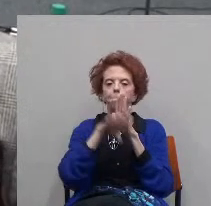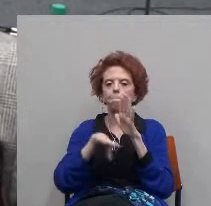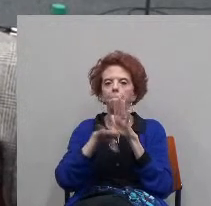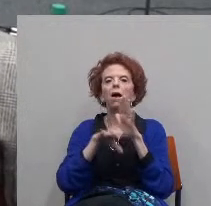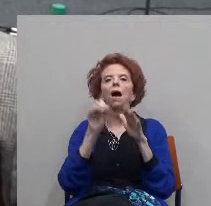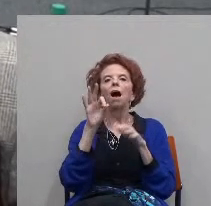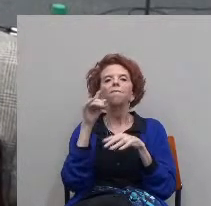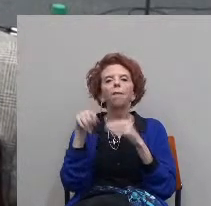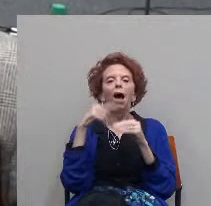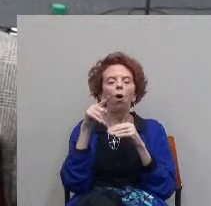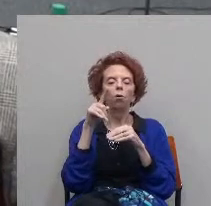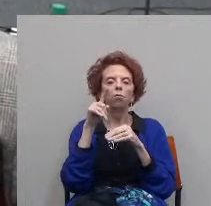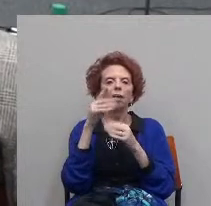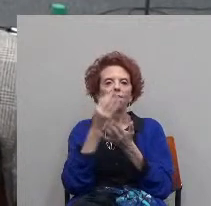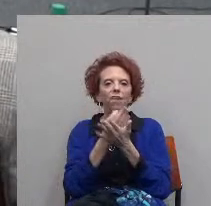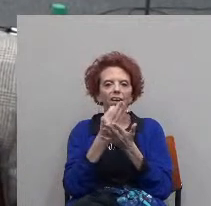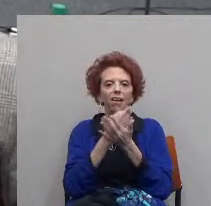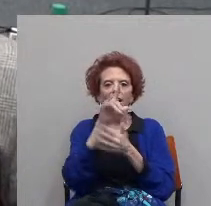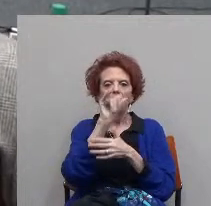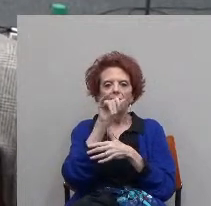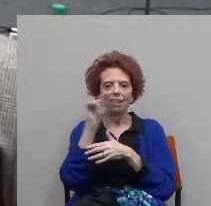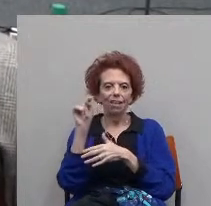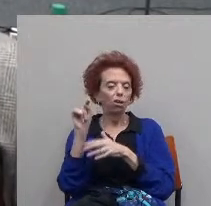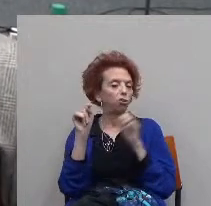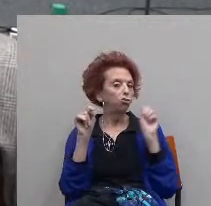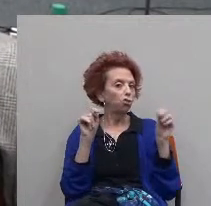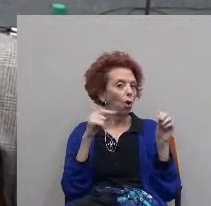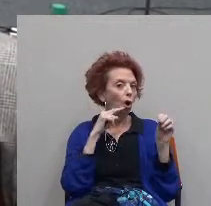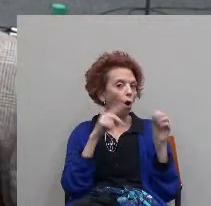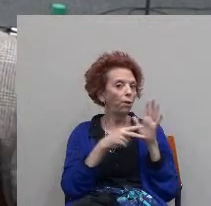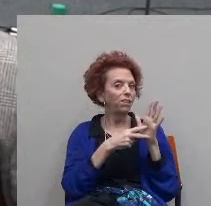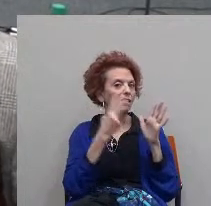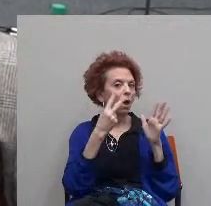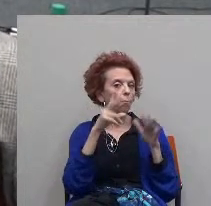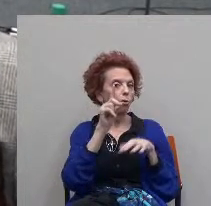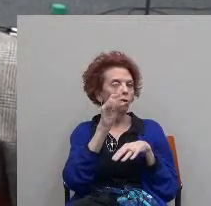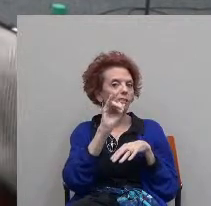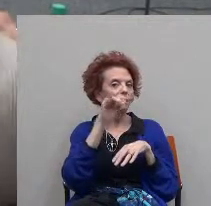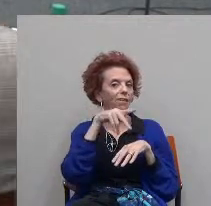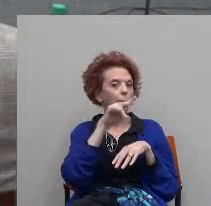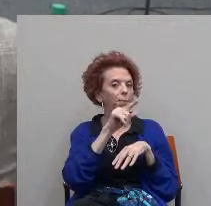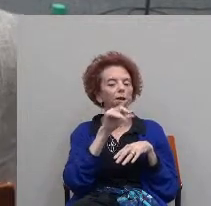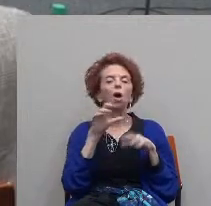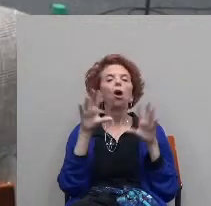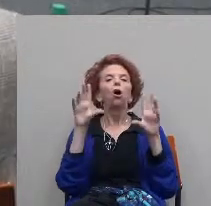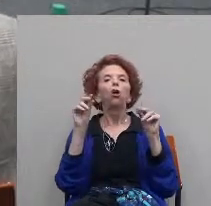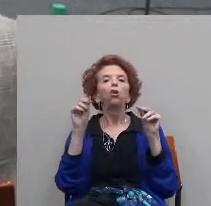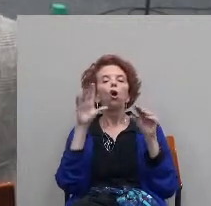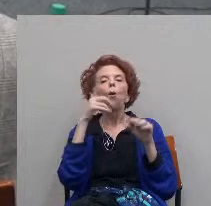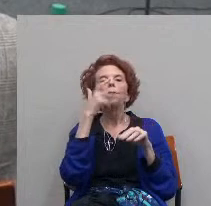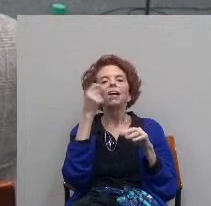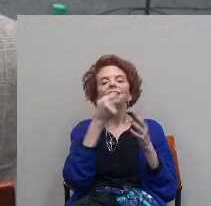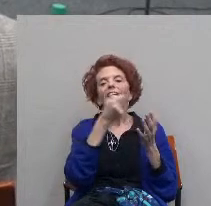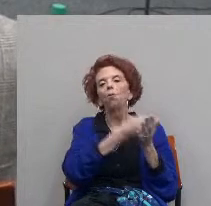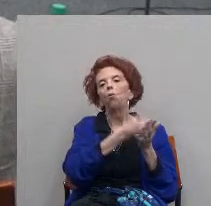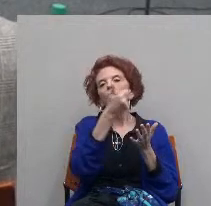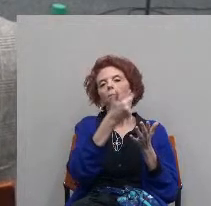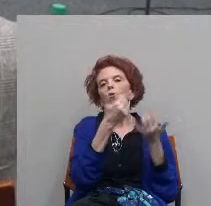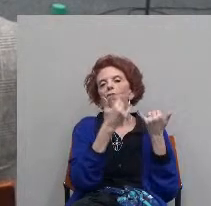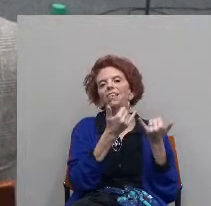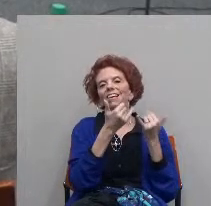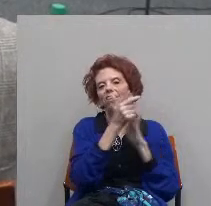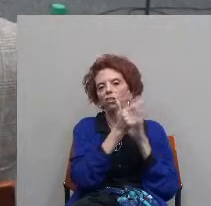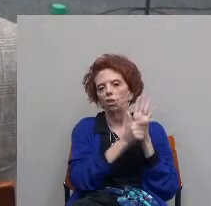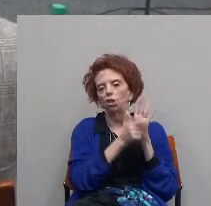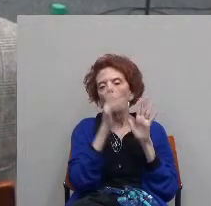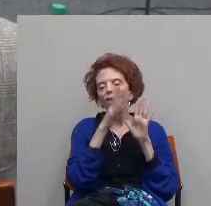of financial literacy. So we're not double dipping here? No, because they're removing the existing law. So